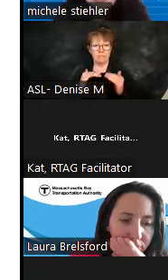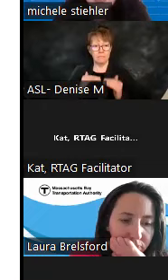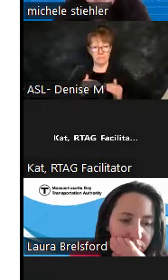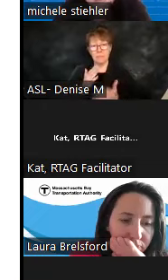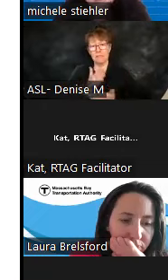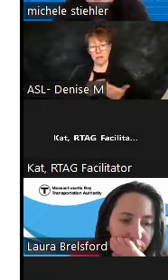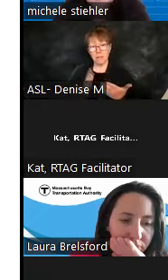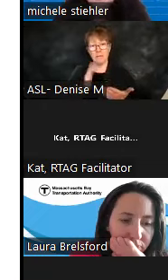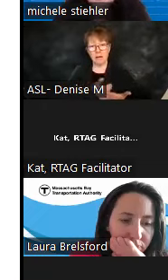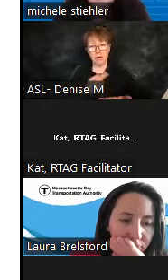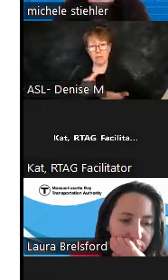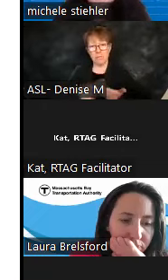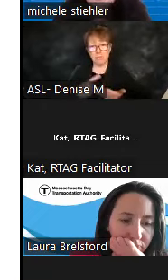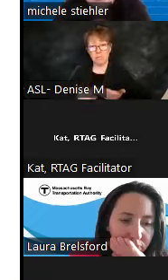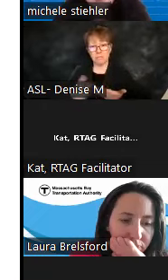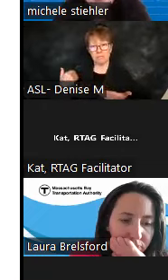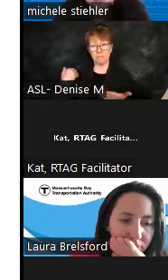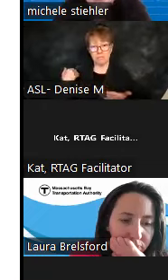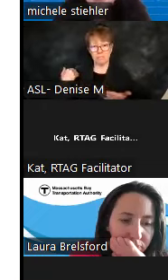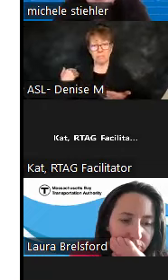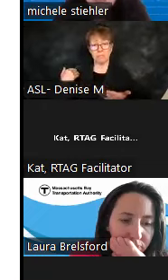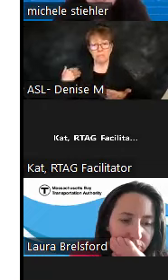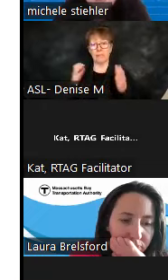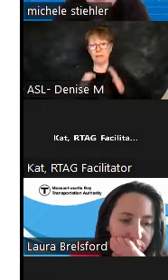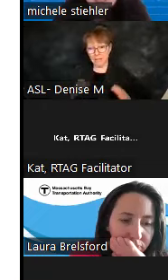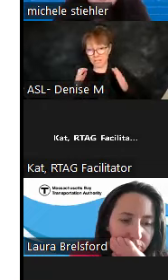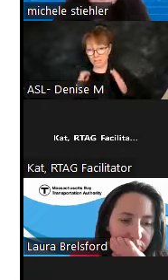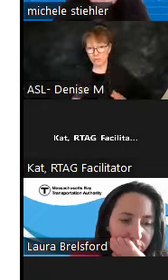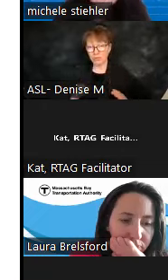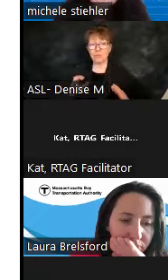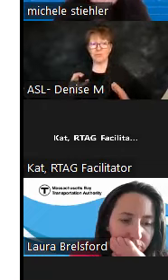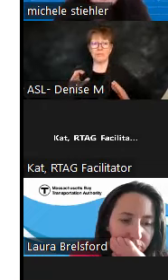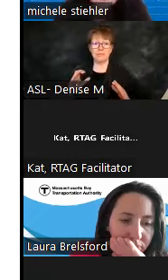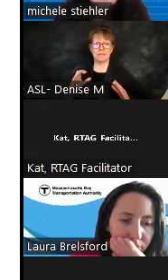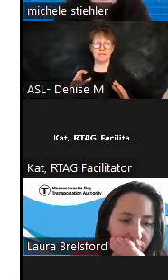with respect to customers and inefficient scheduling.